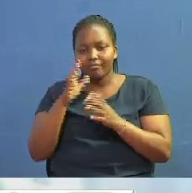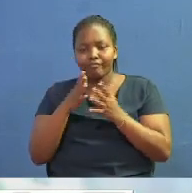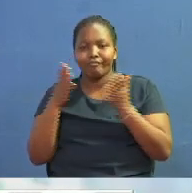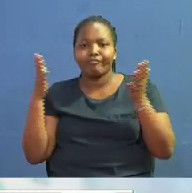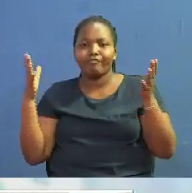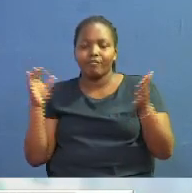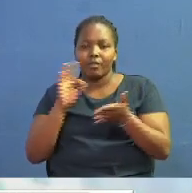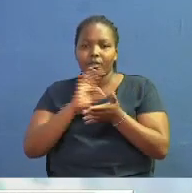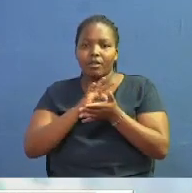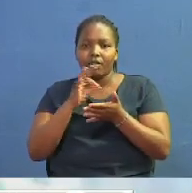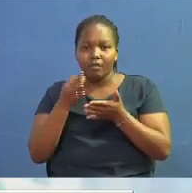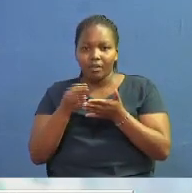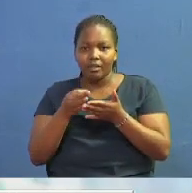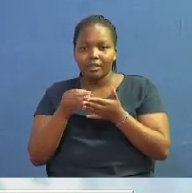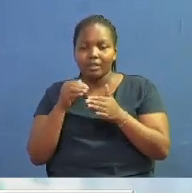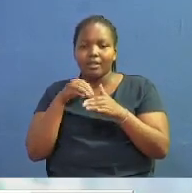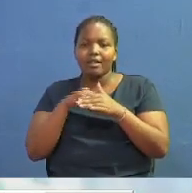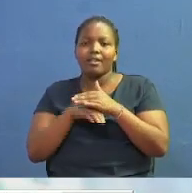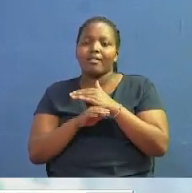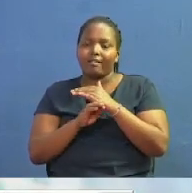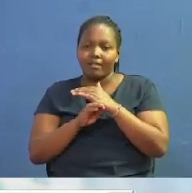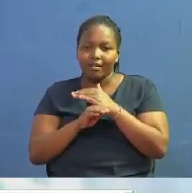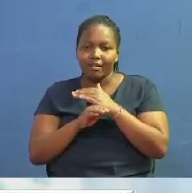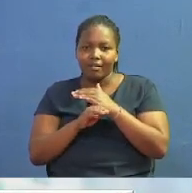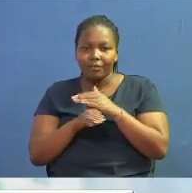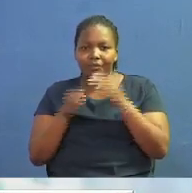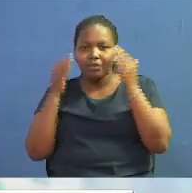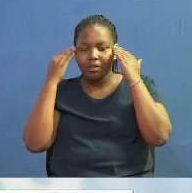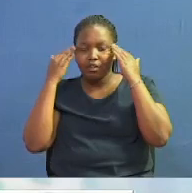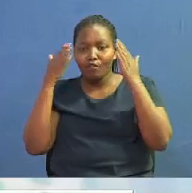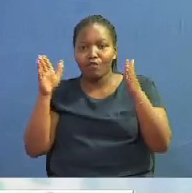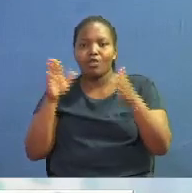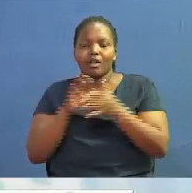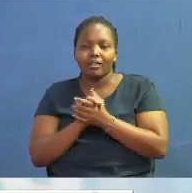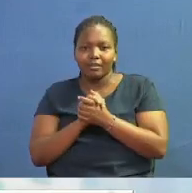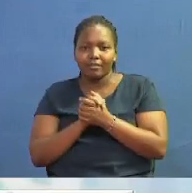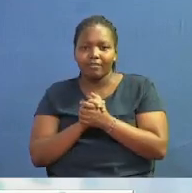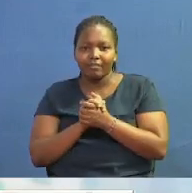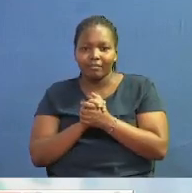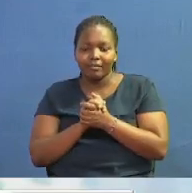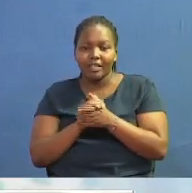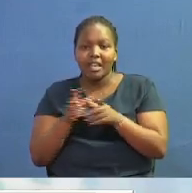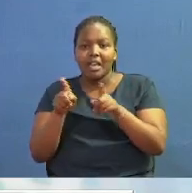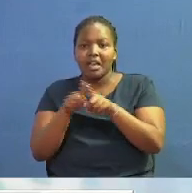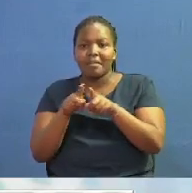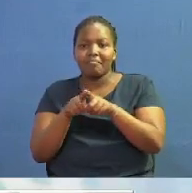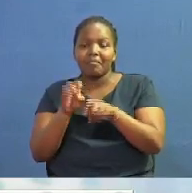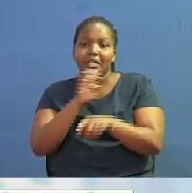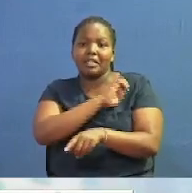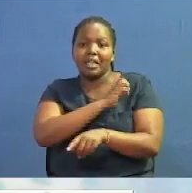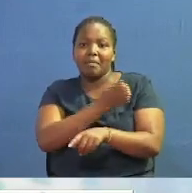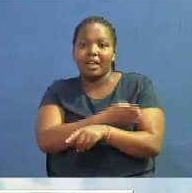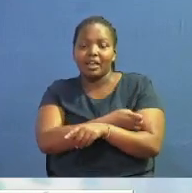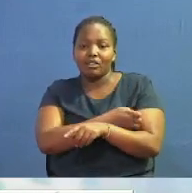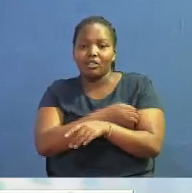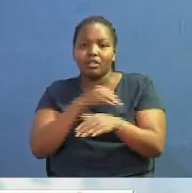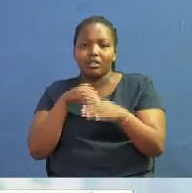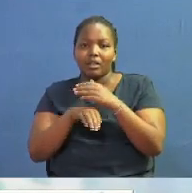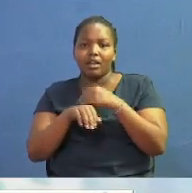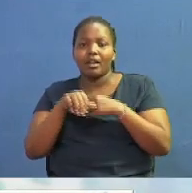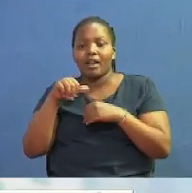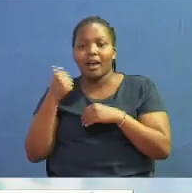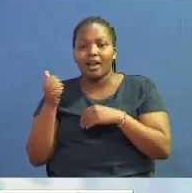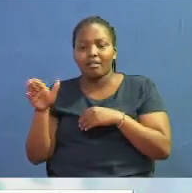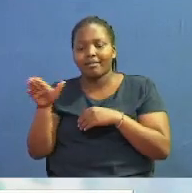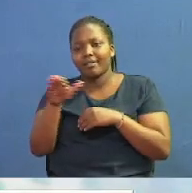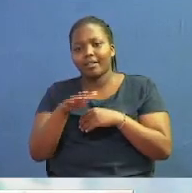and awareness for persons with disabilities? Then that means that we shall have the same energy that we are putting in other areas also